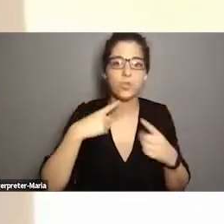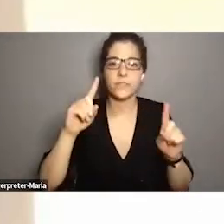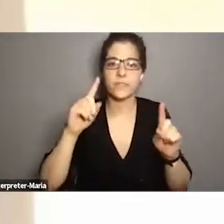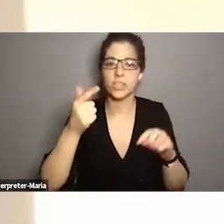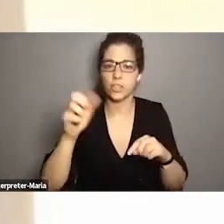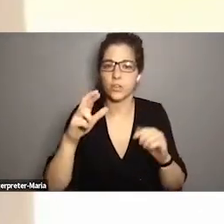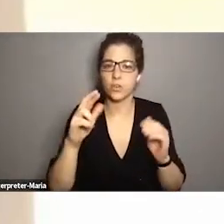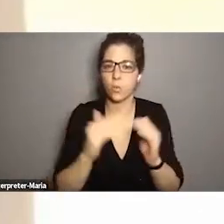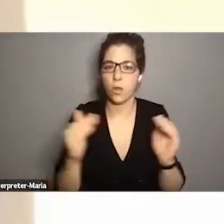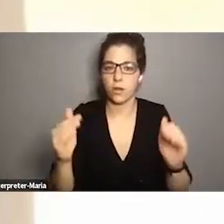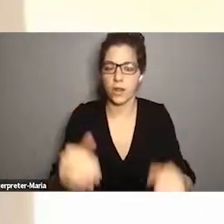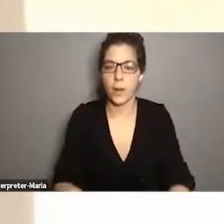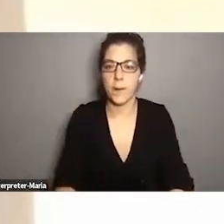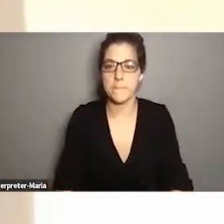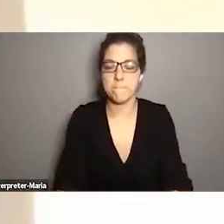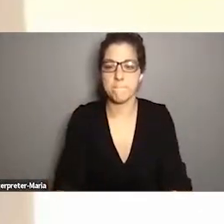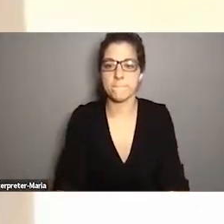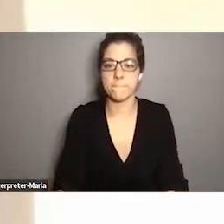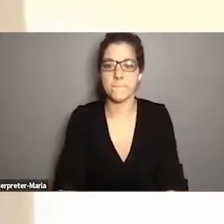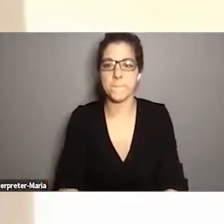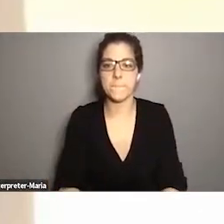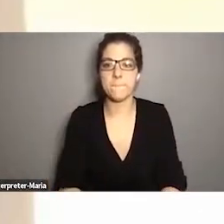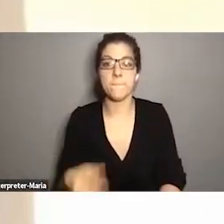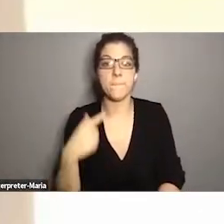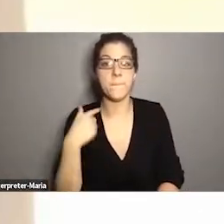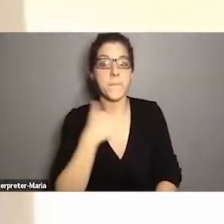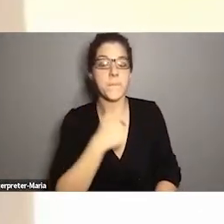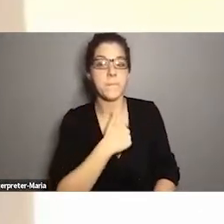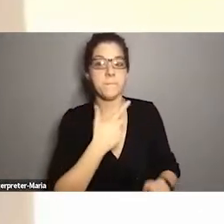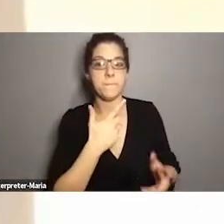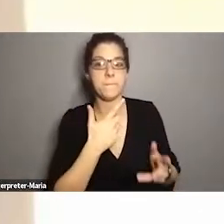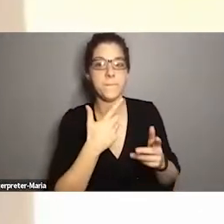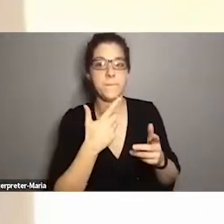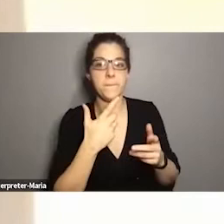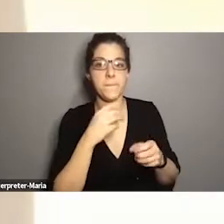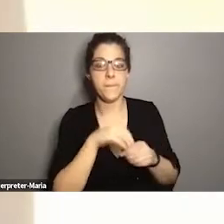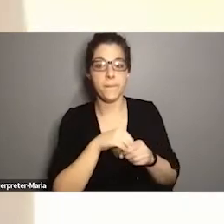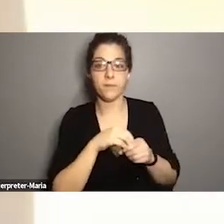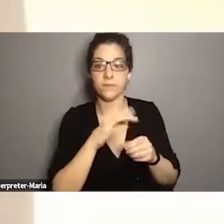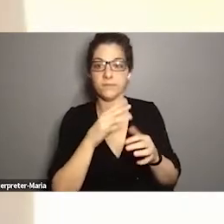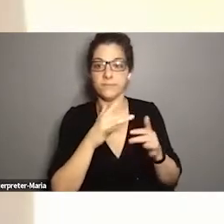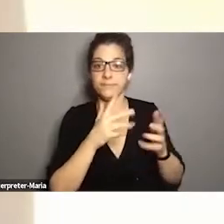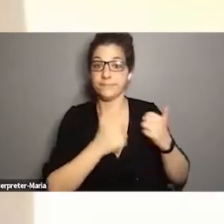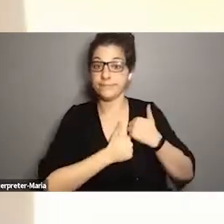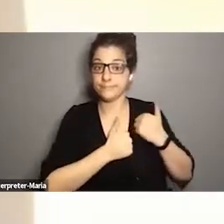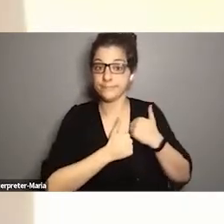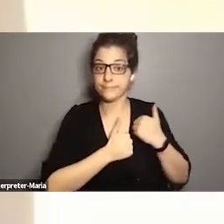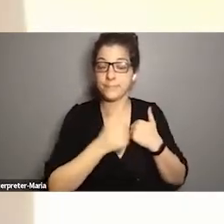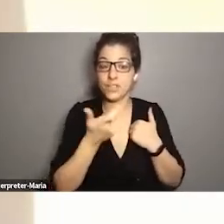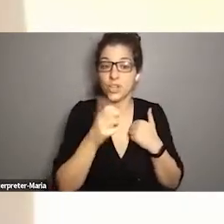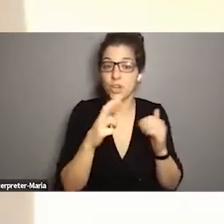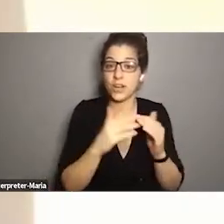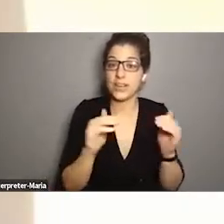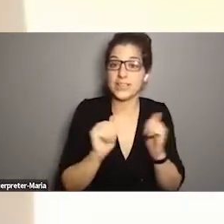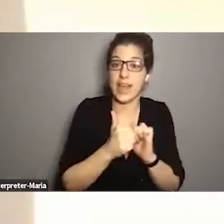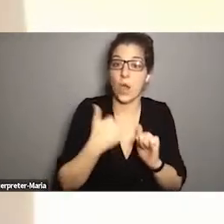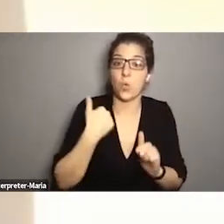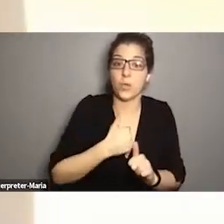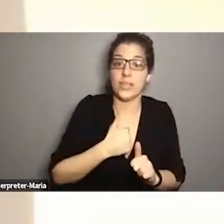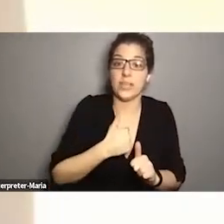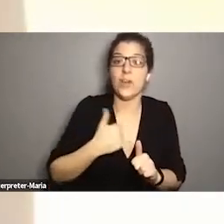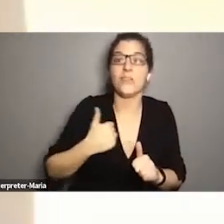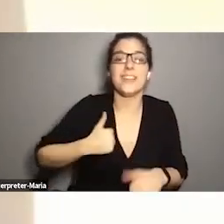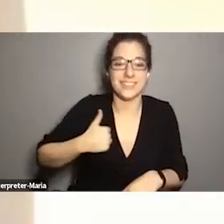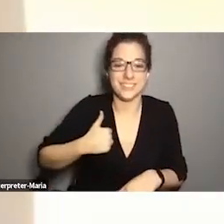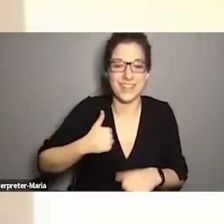equality. Now, for those of us in Canada, gender equity is a pillar of the way that we govern. And I'm really